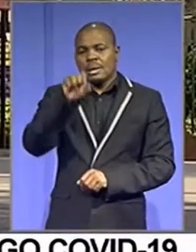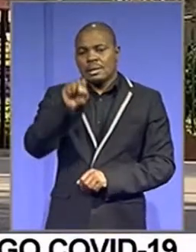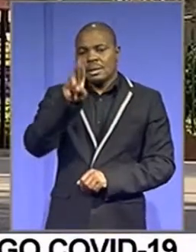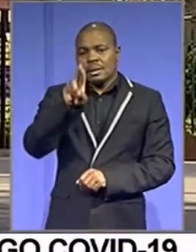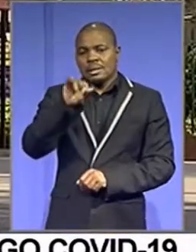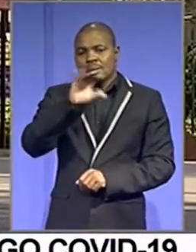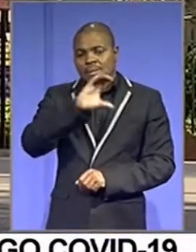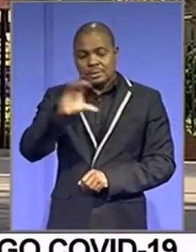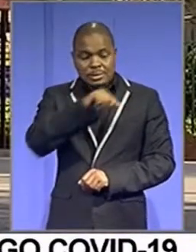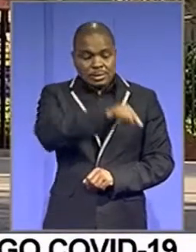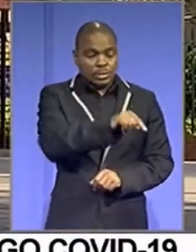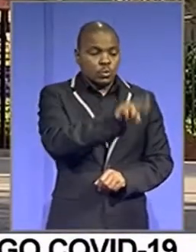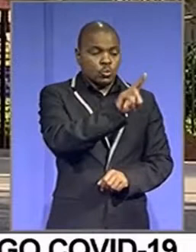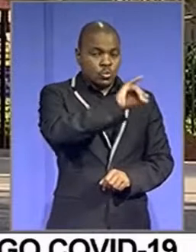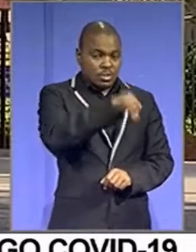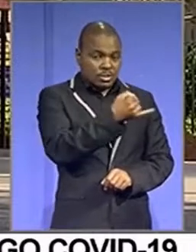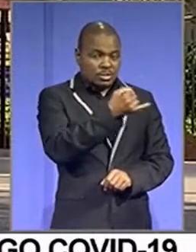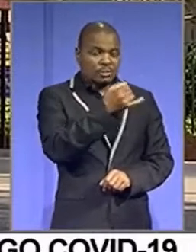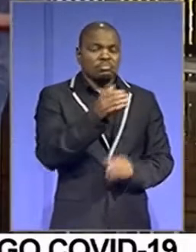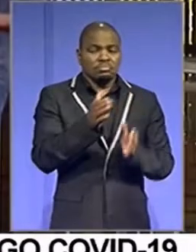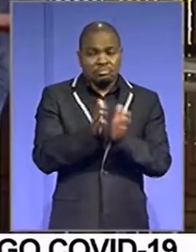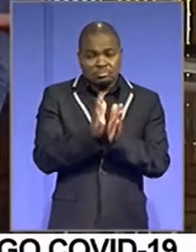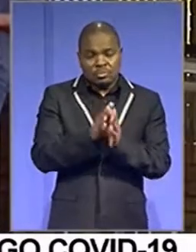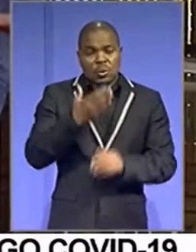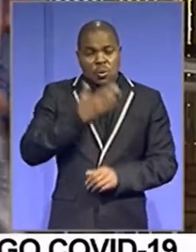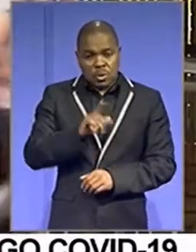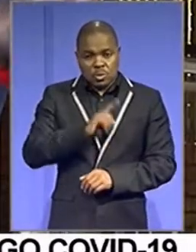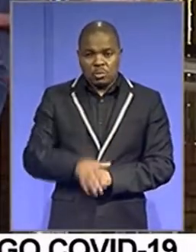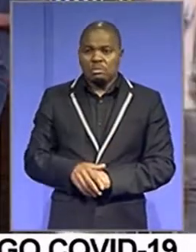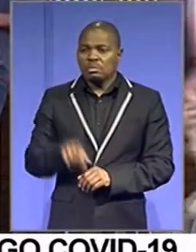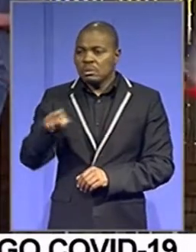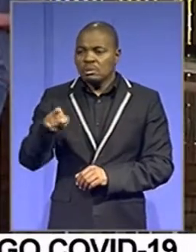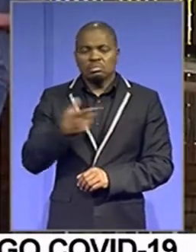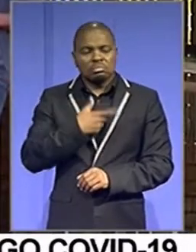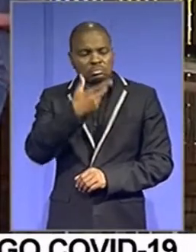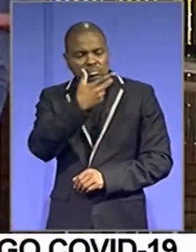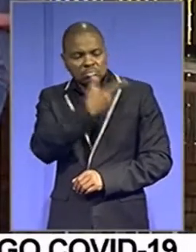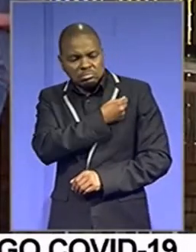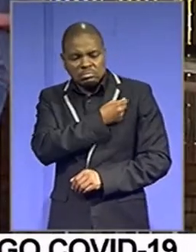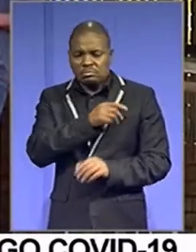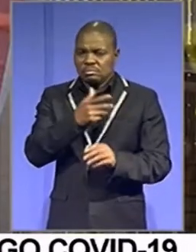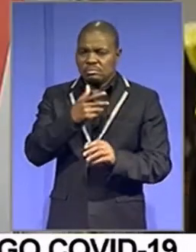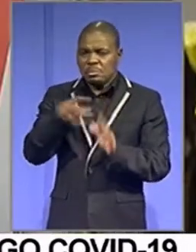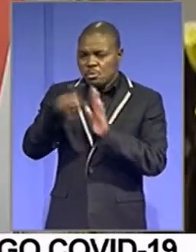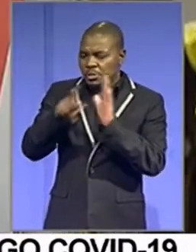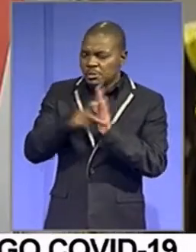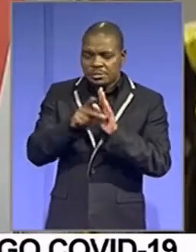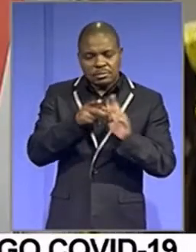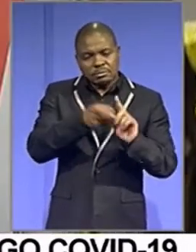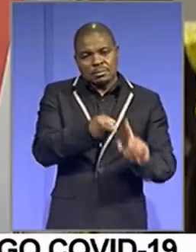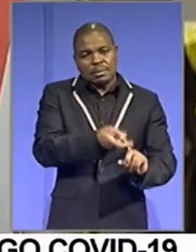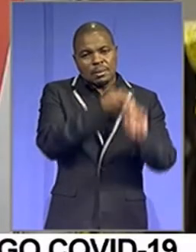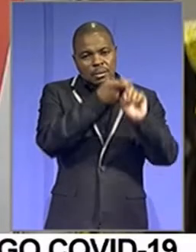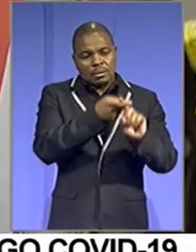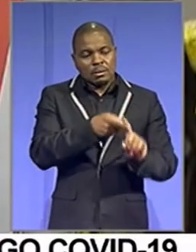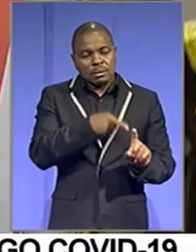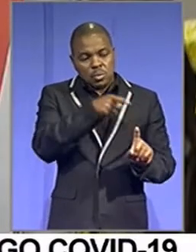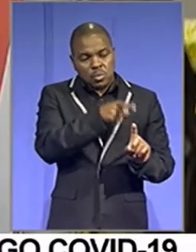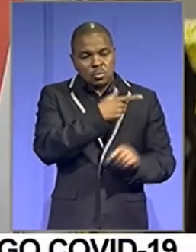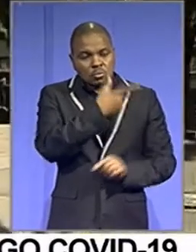ya Johannesburg le ipiletša gore gapeletšo ya go entwa e bušetšwe morago. UJ e katološitše letšatši la mafelelo la go